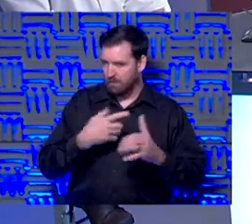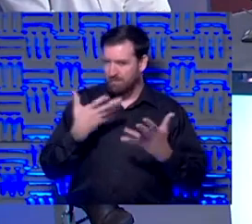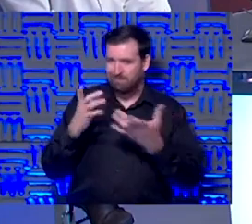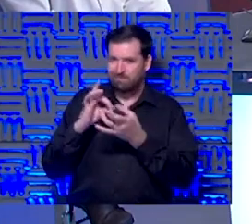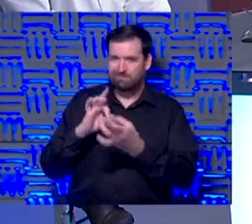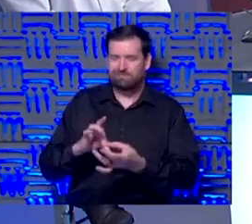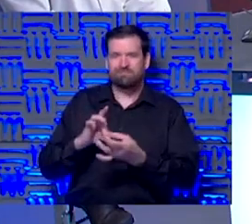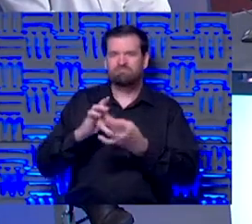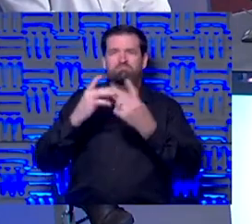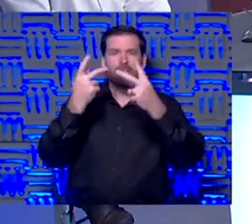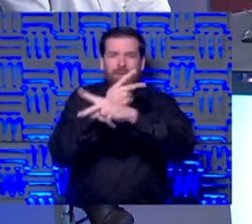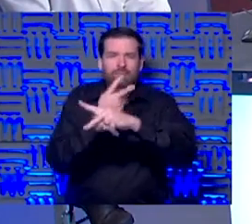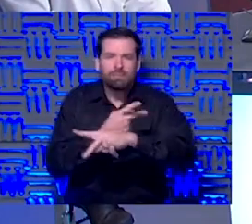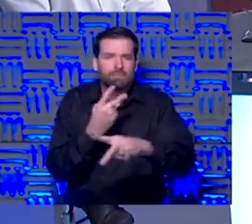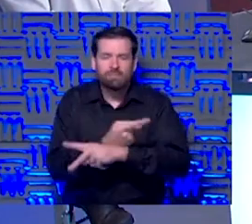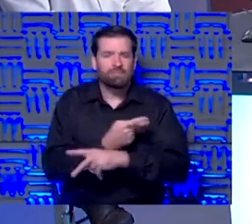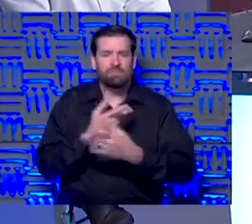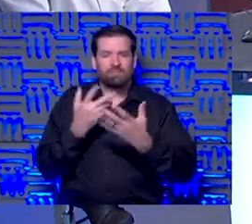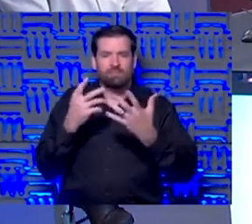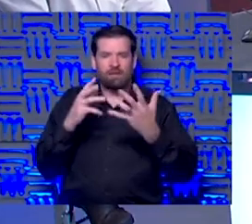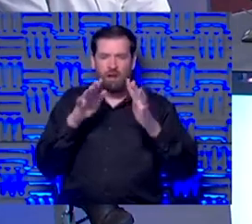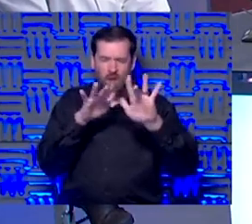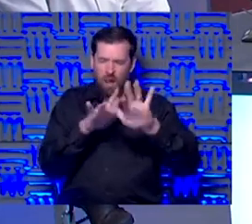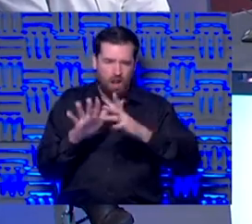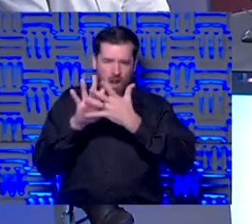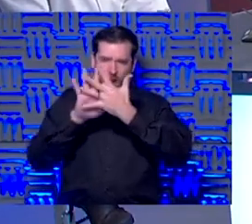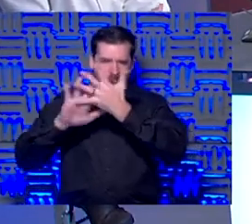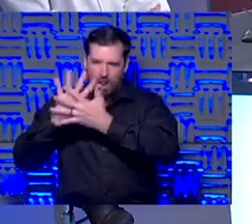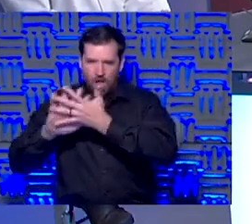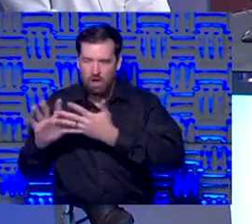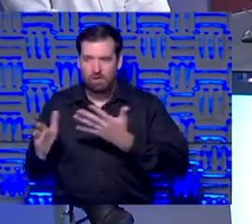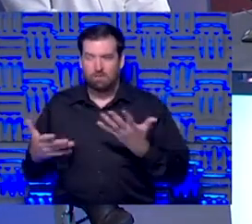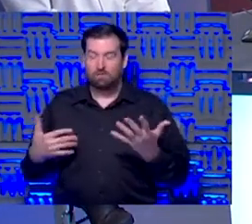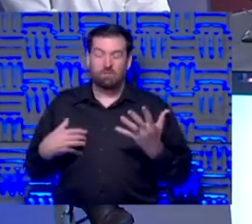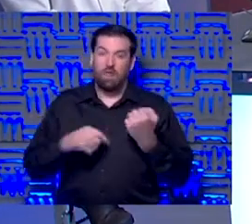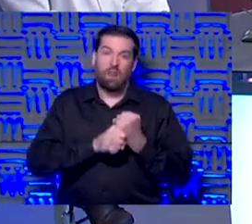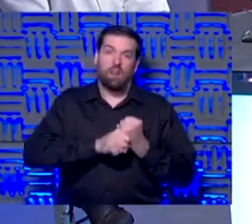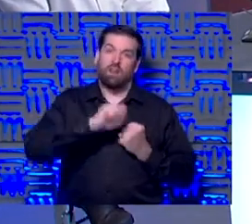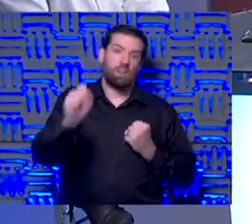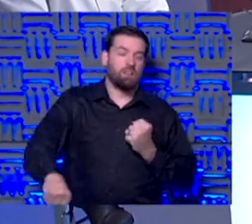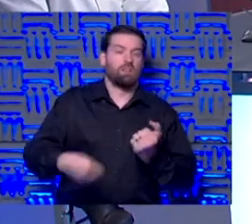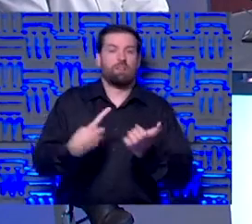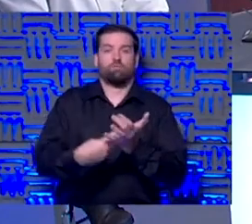with a lot of math and background prevalence. We don't want to try and we'll take forever in that part of the conversation. But the reality